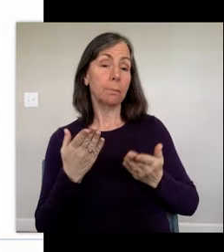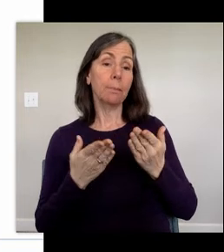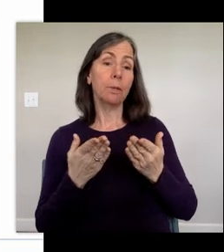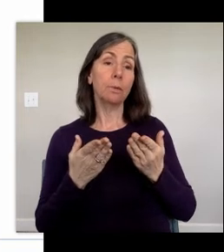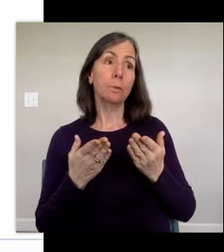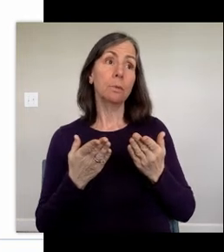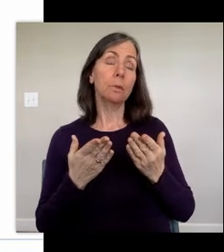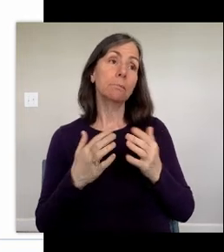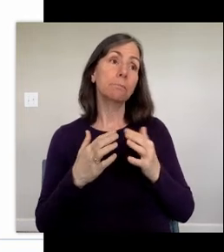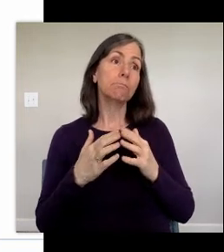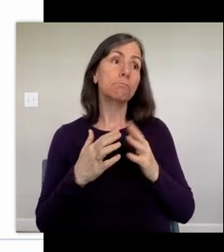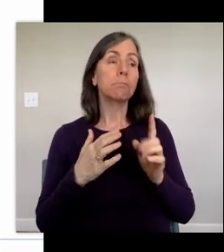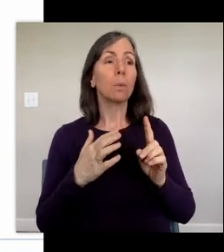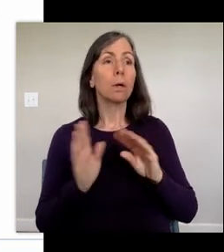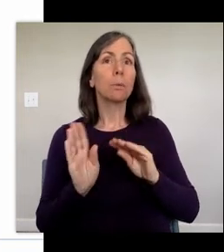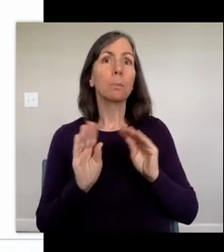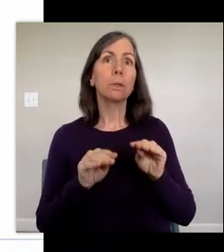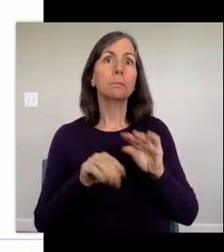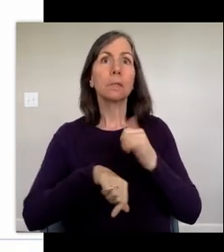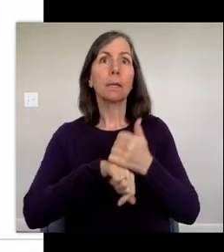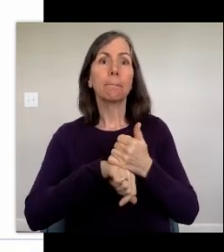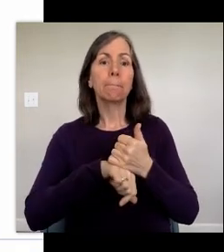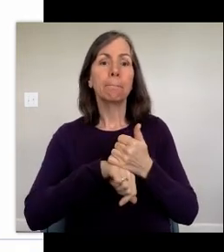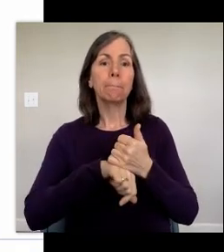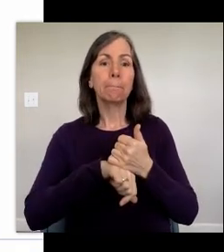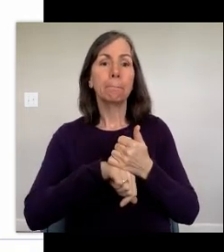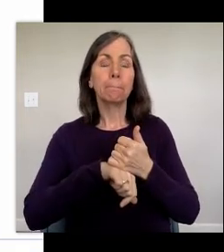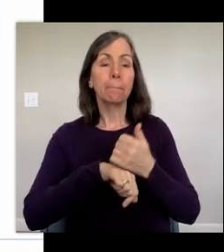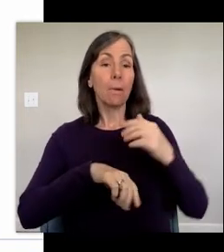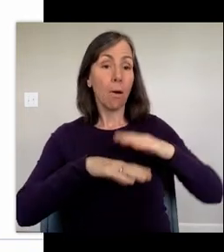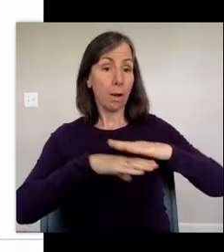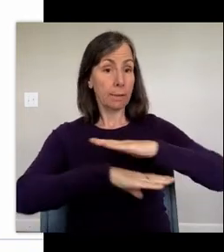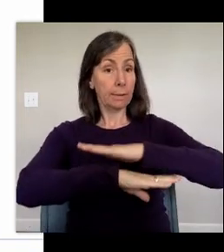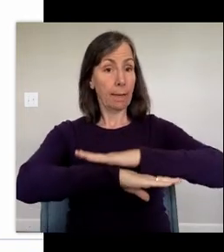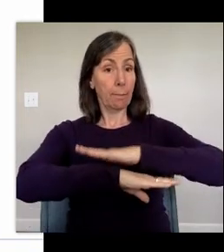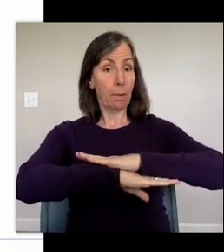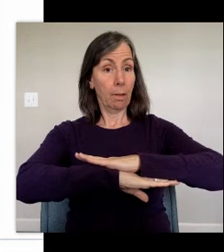in like a table somewhere